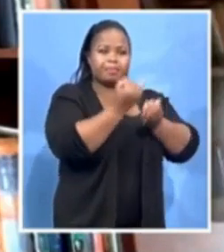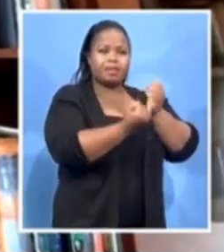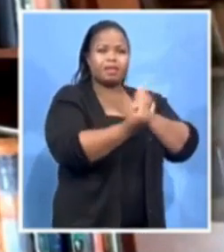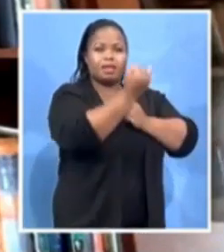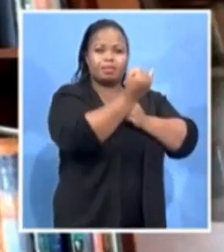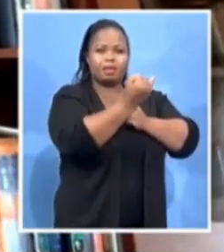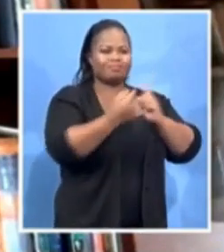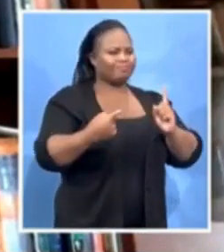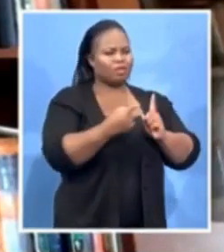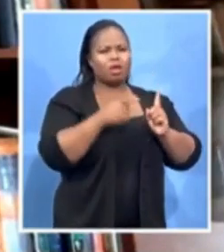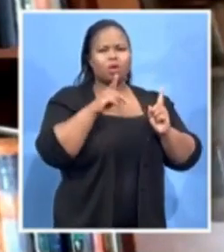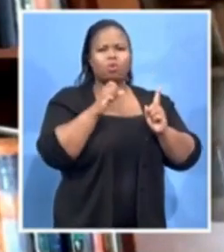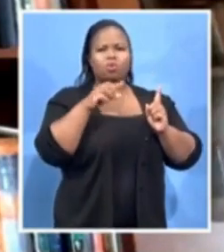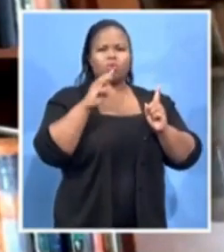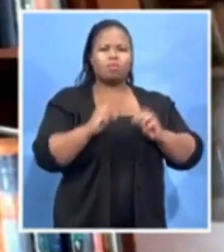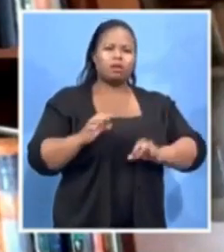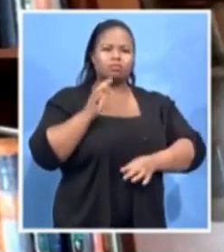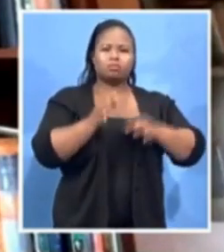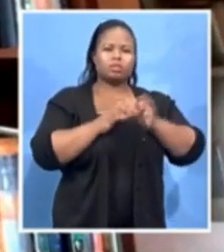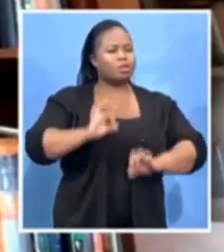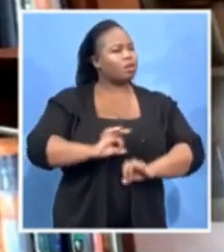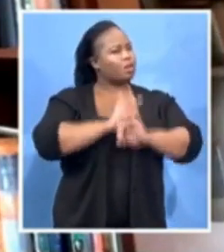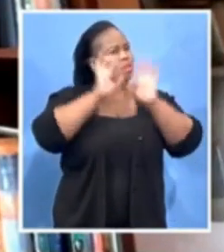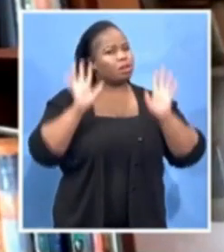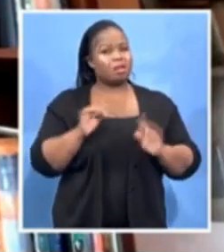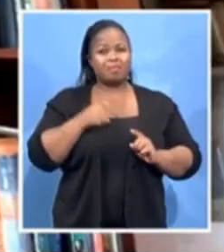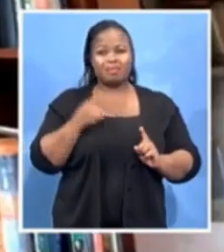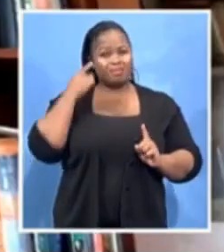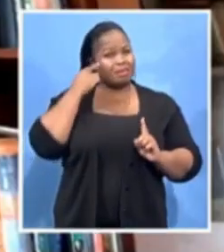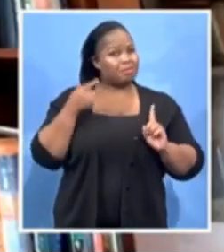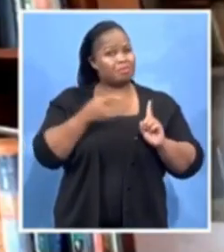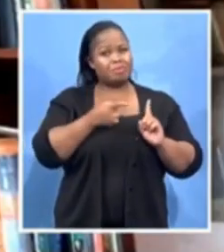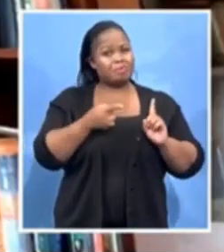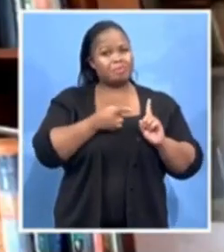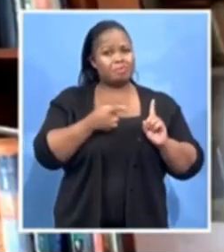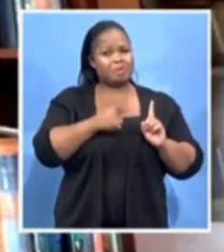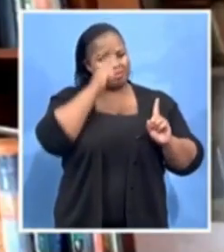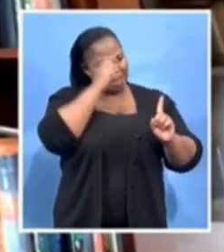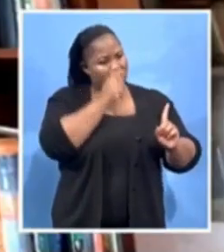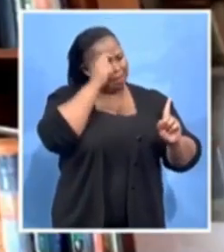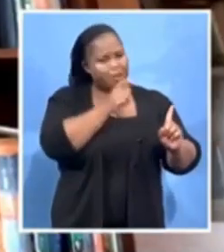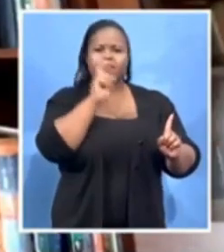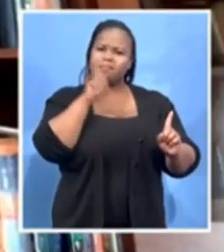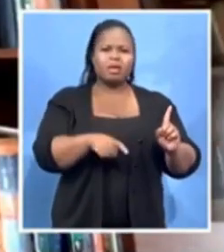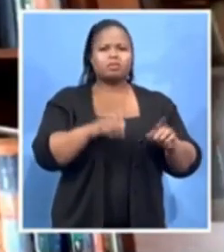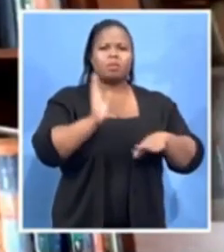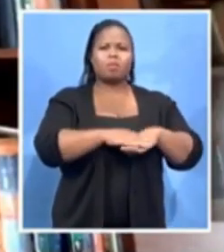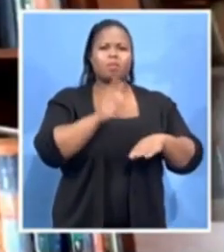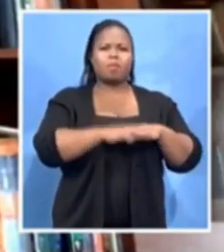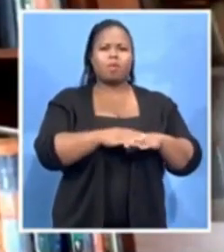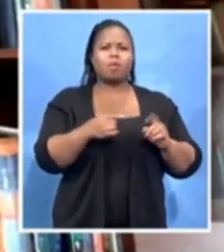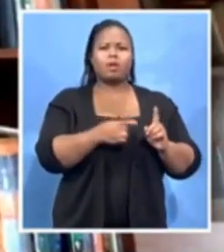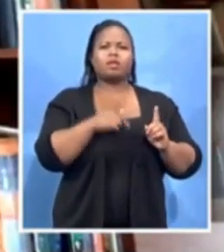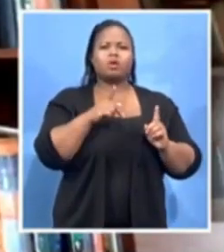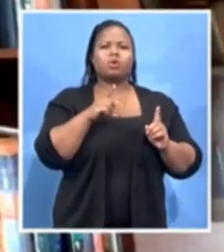Kwame Nkrumah is not credited as much as he should be in this struggle for Pan-Africanism. If